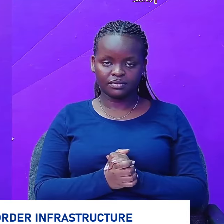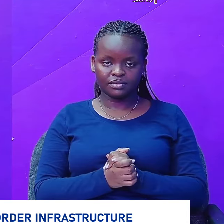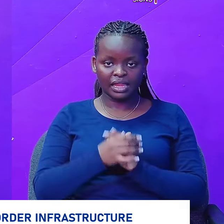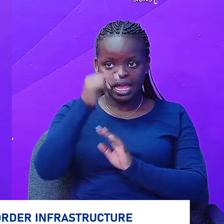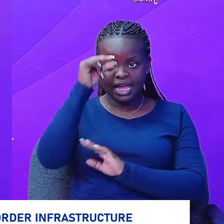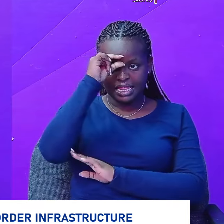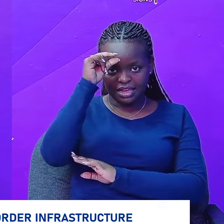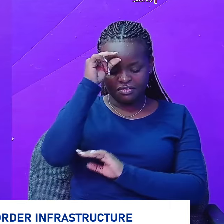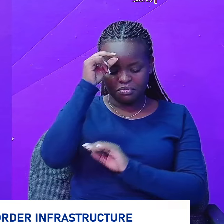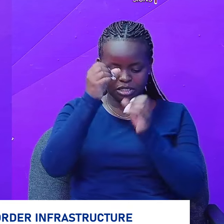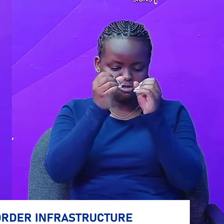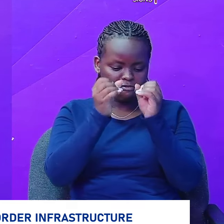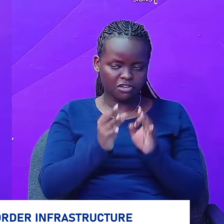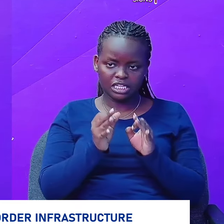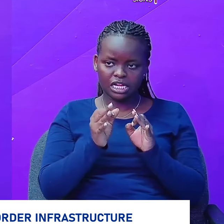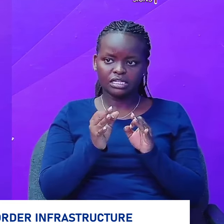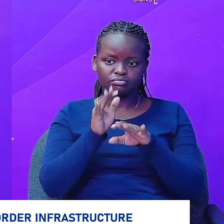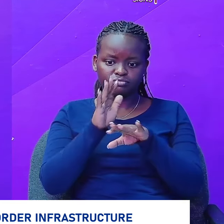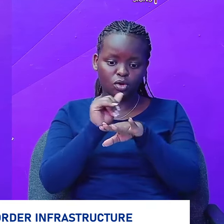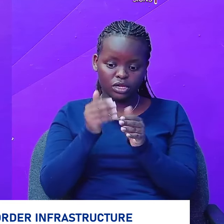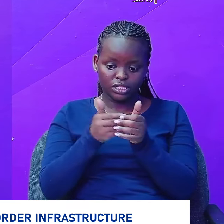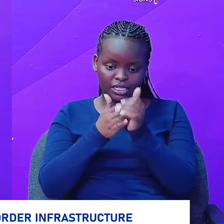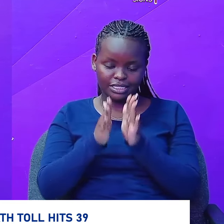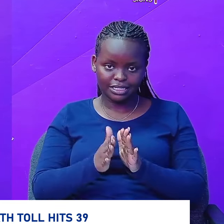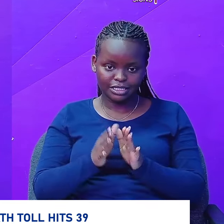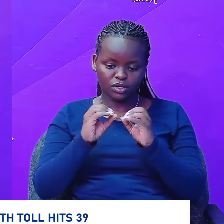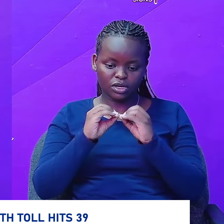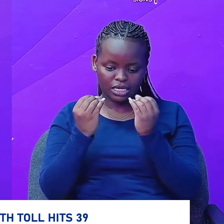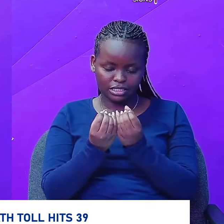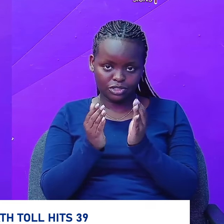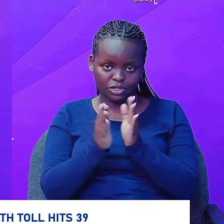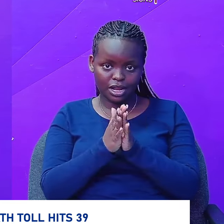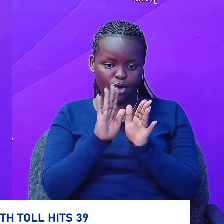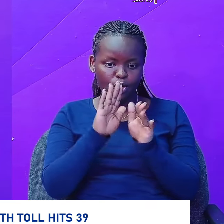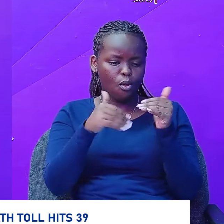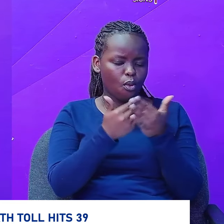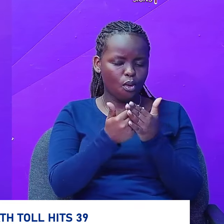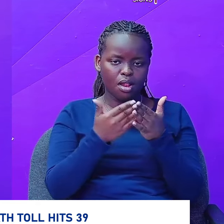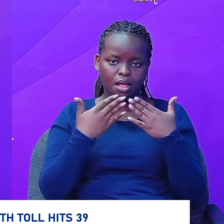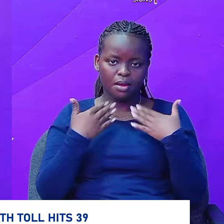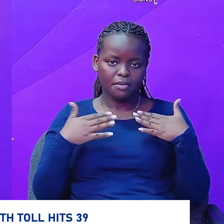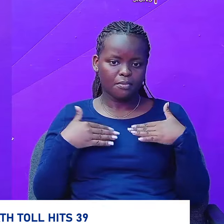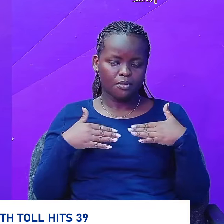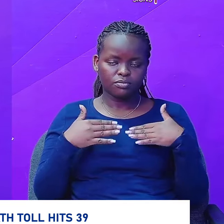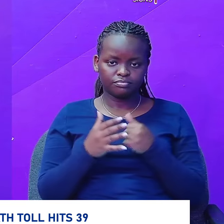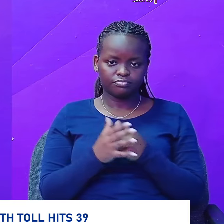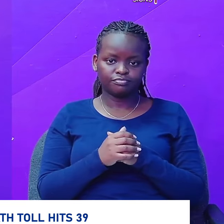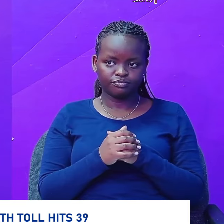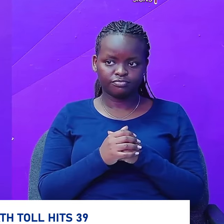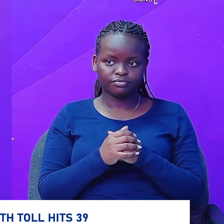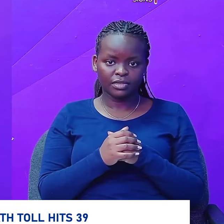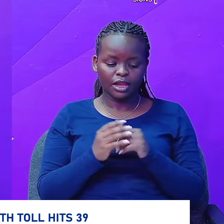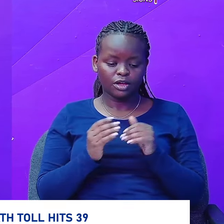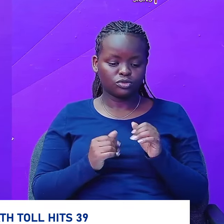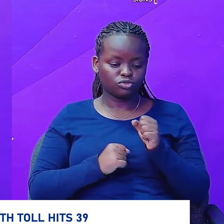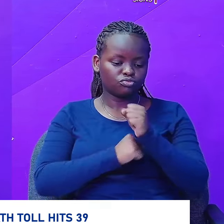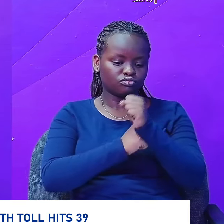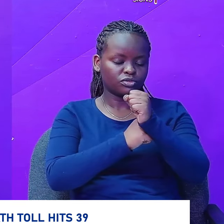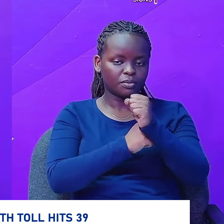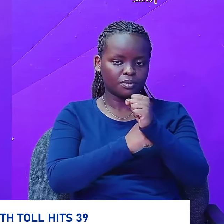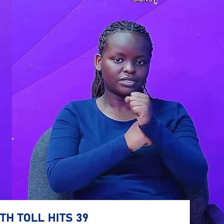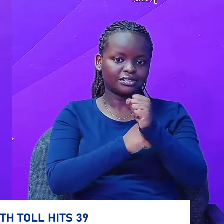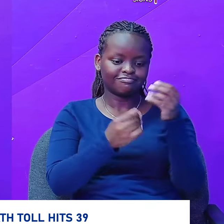government has officially called upon leaders, organizations, and all compassionate well-wishers to join hands in raising